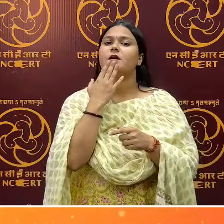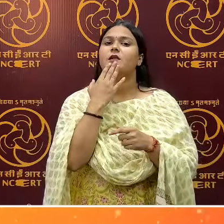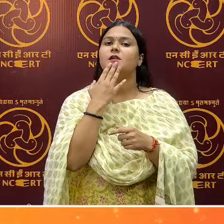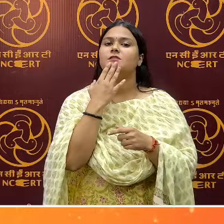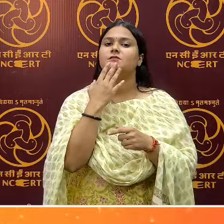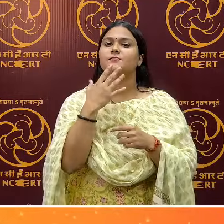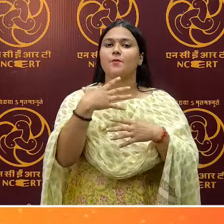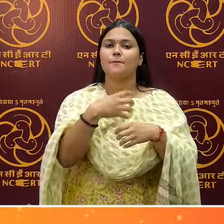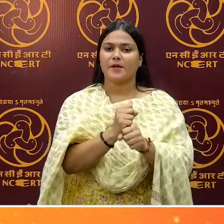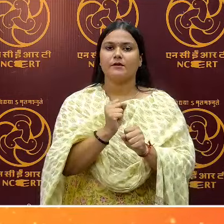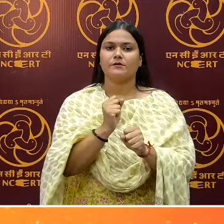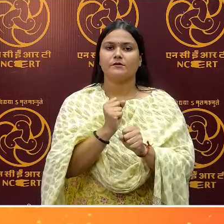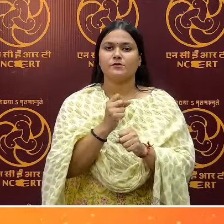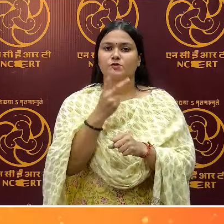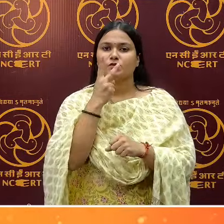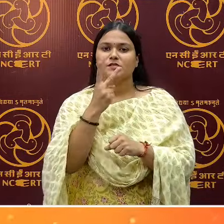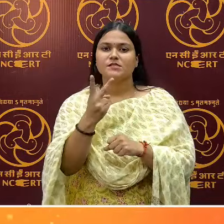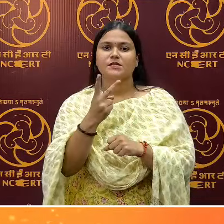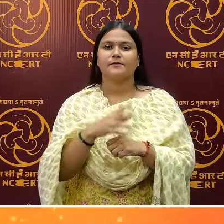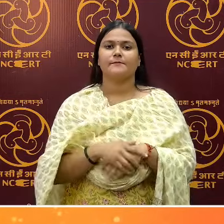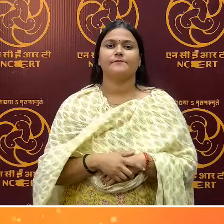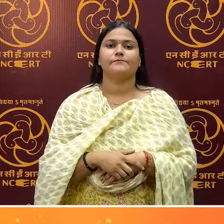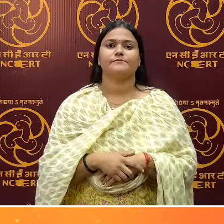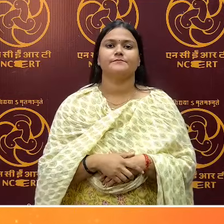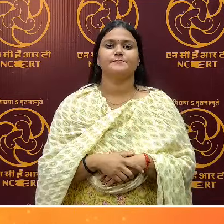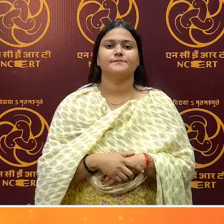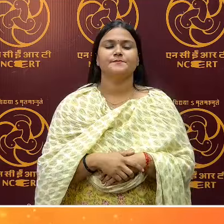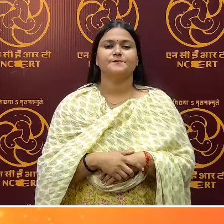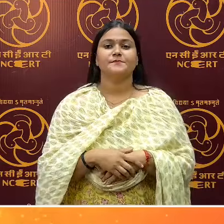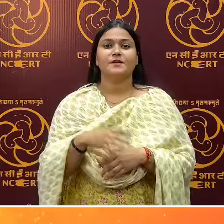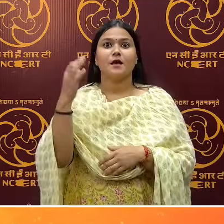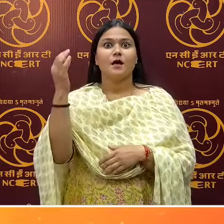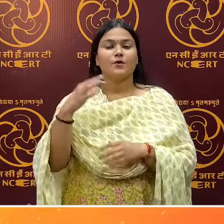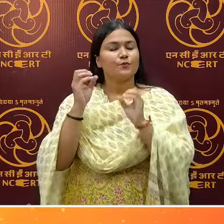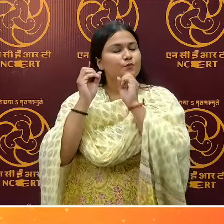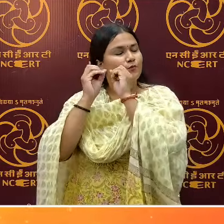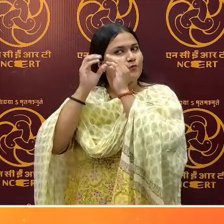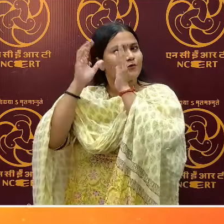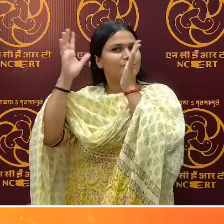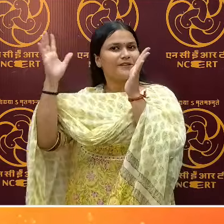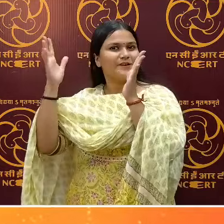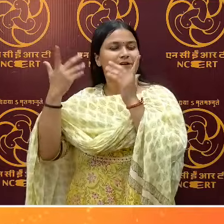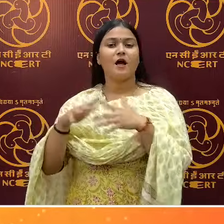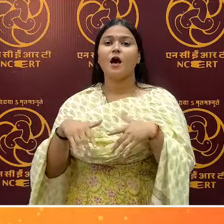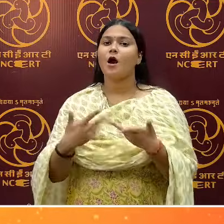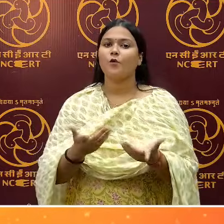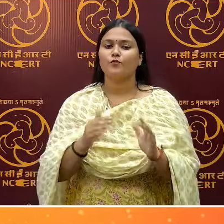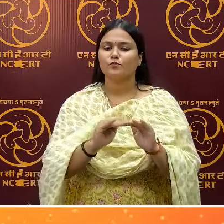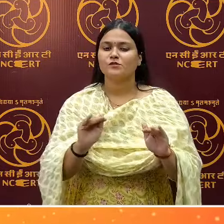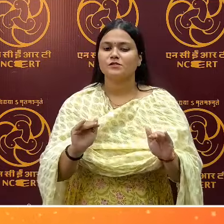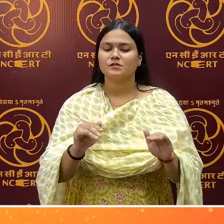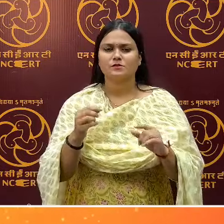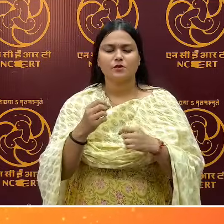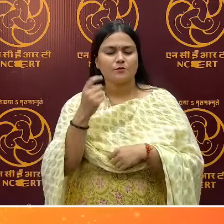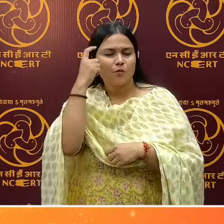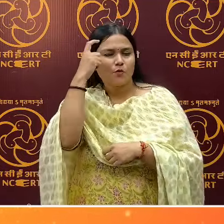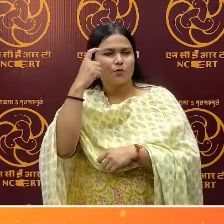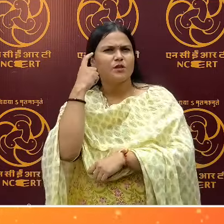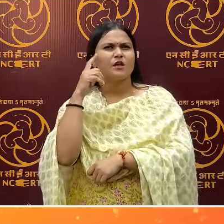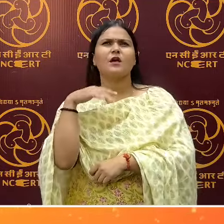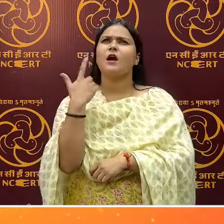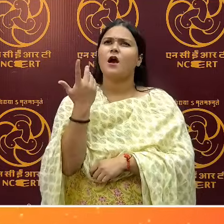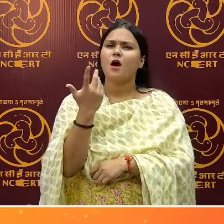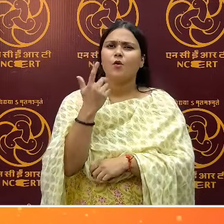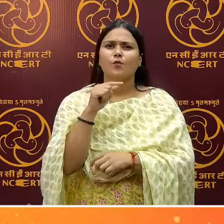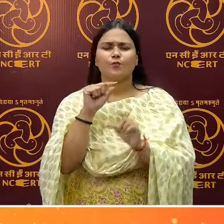here. So this leads to a new thought of, line of thought for our children, that they can think into this line